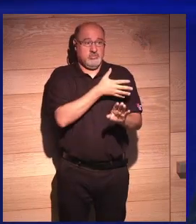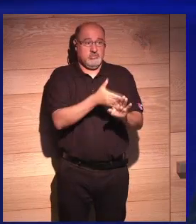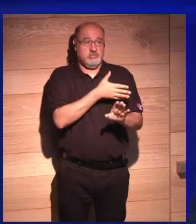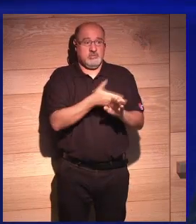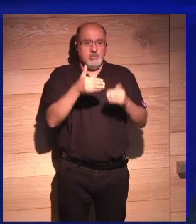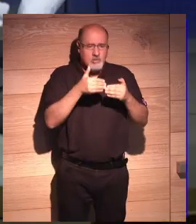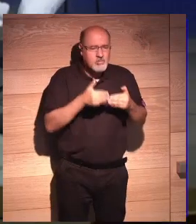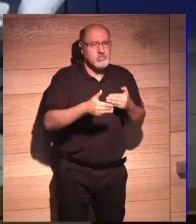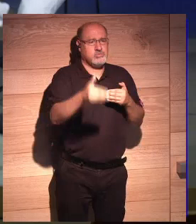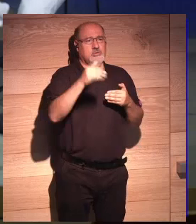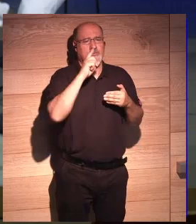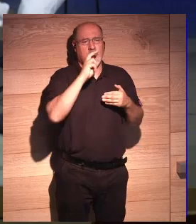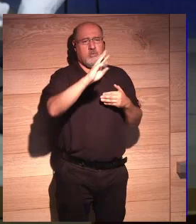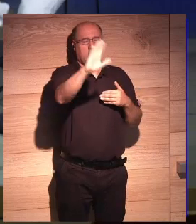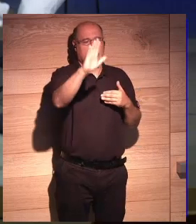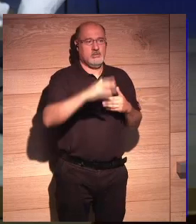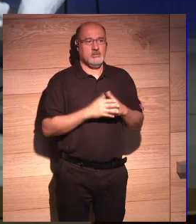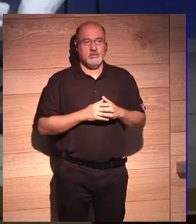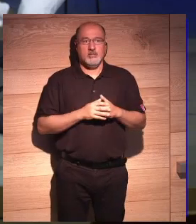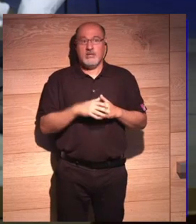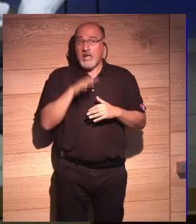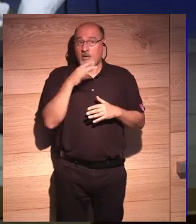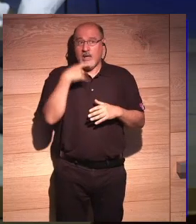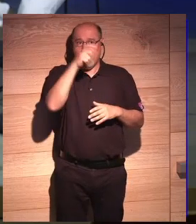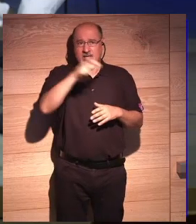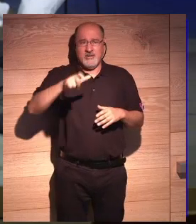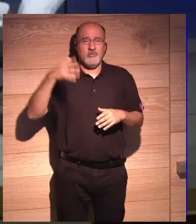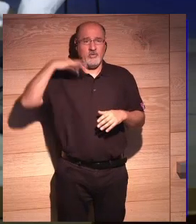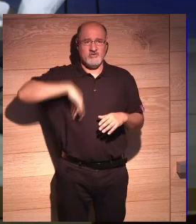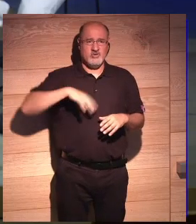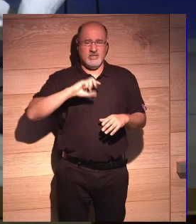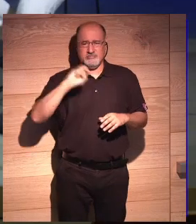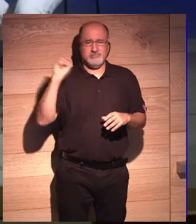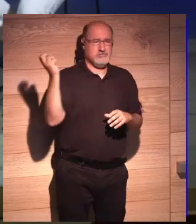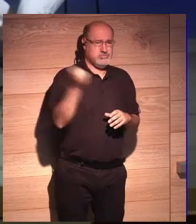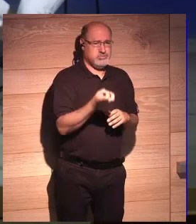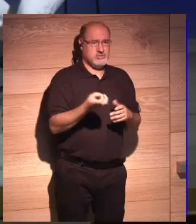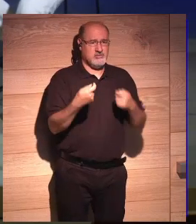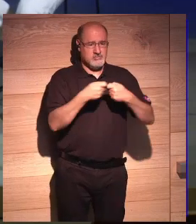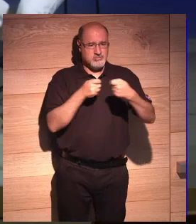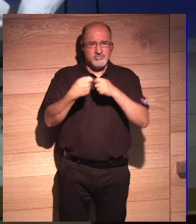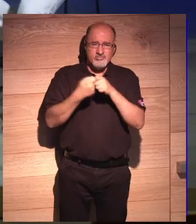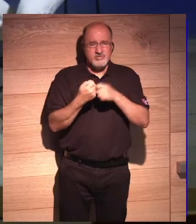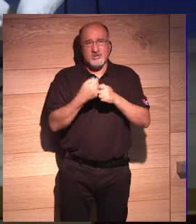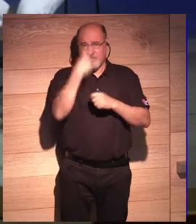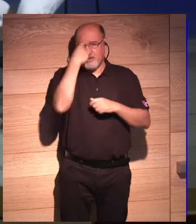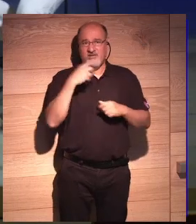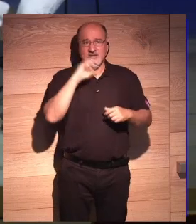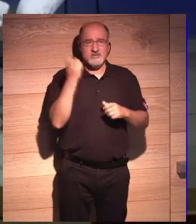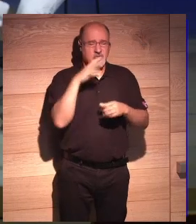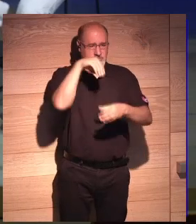so more or less. So this has to be developed. And the good thing is that many people from many different